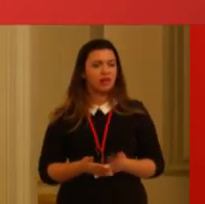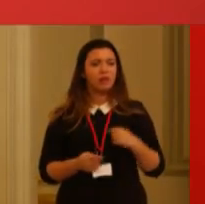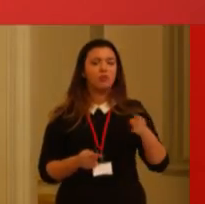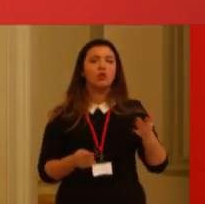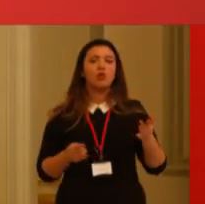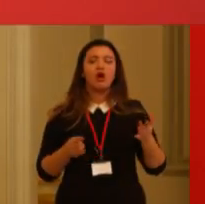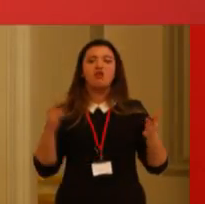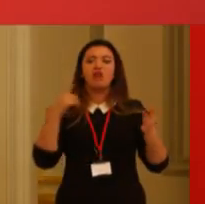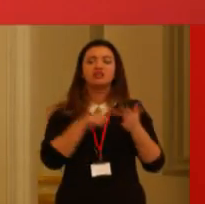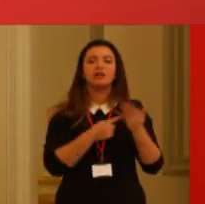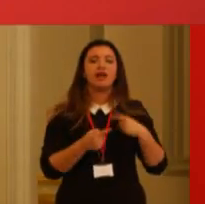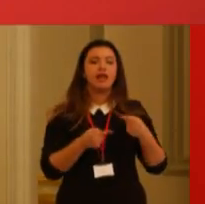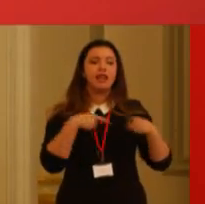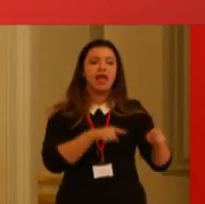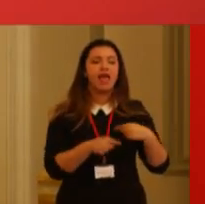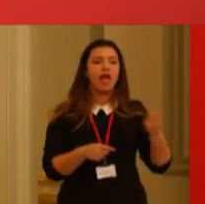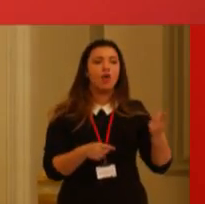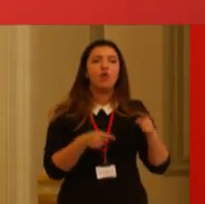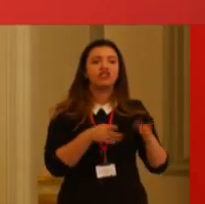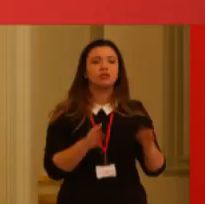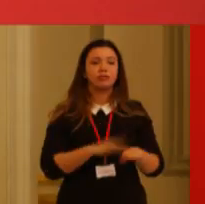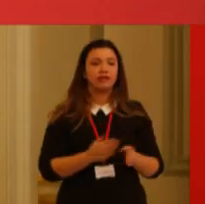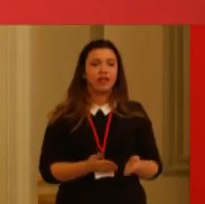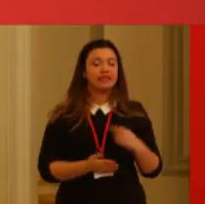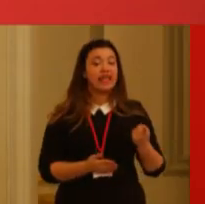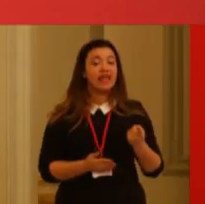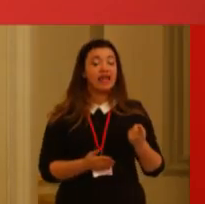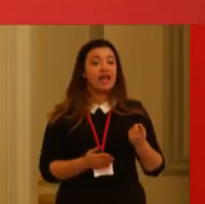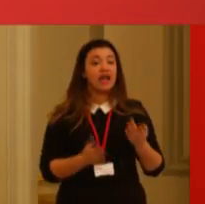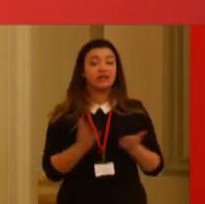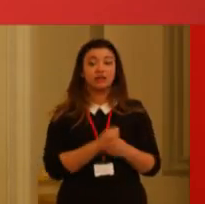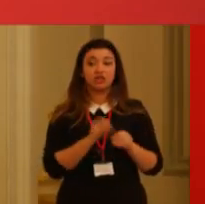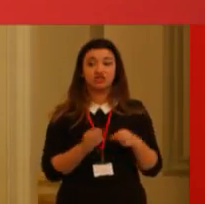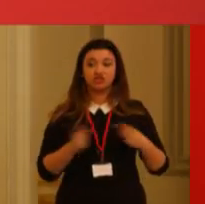What kind of a meaning do they expect from life?